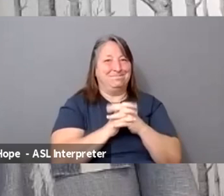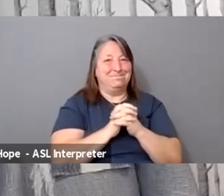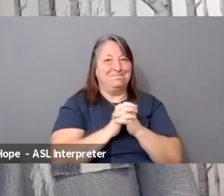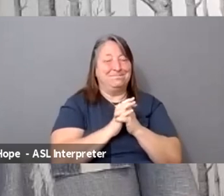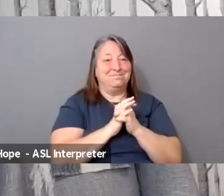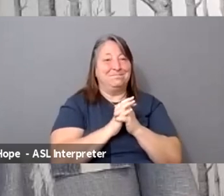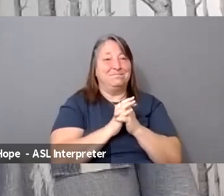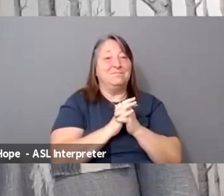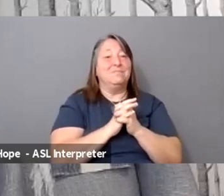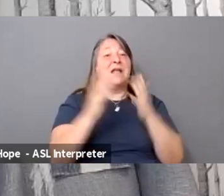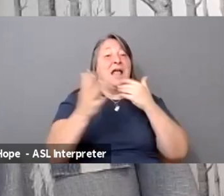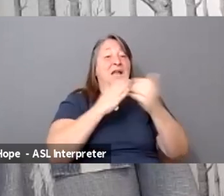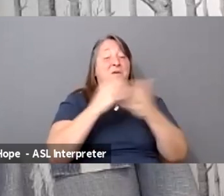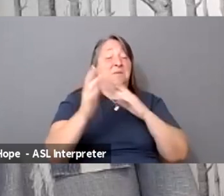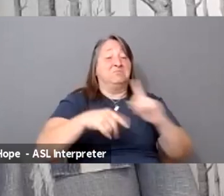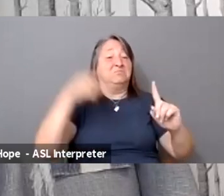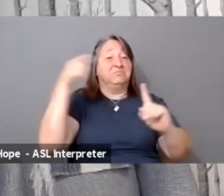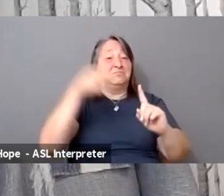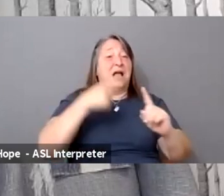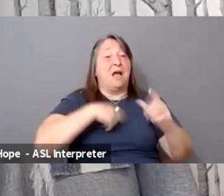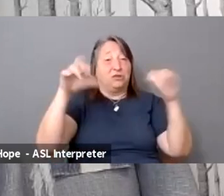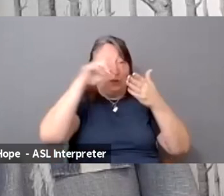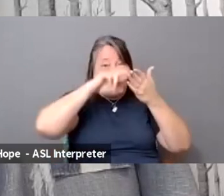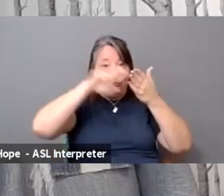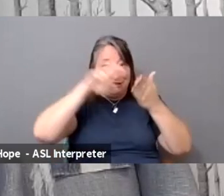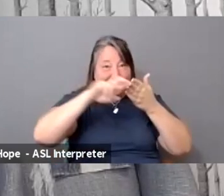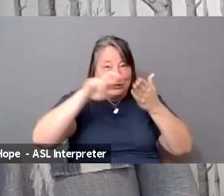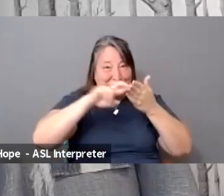Long story short, I was doing research actually.